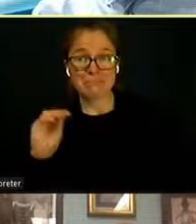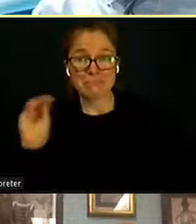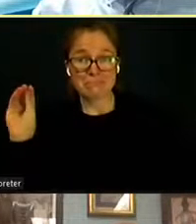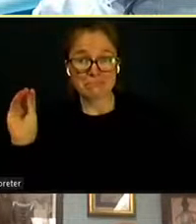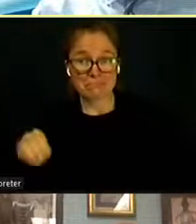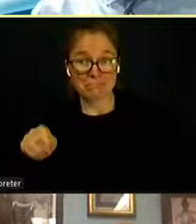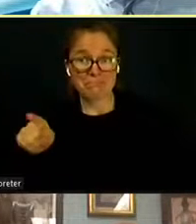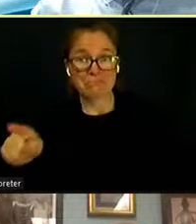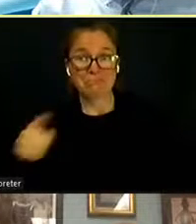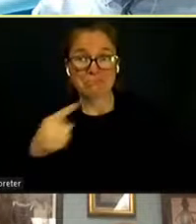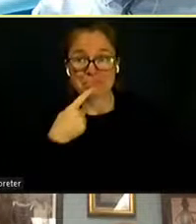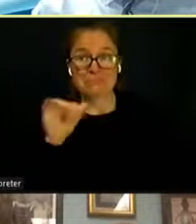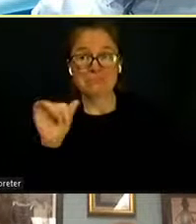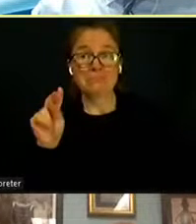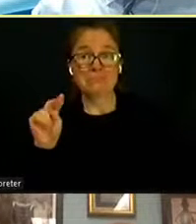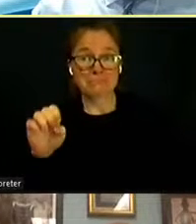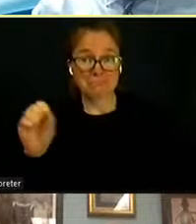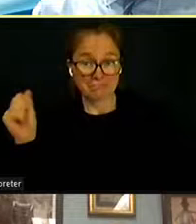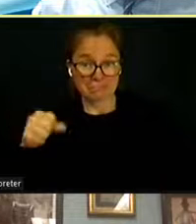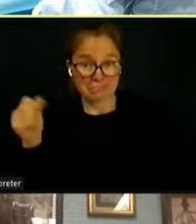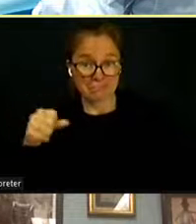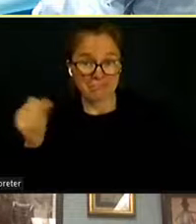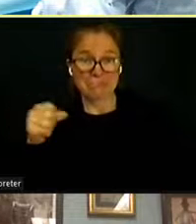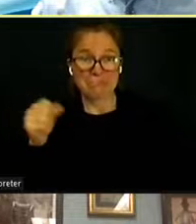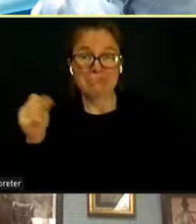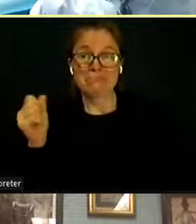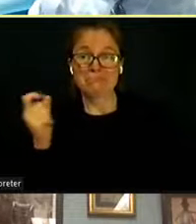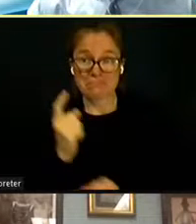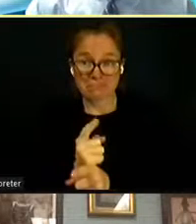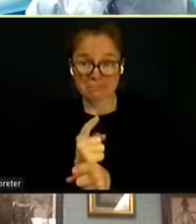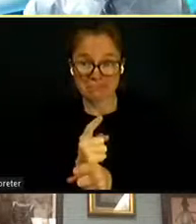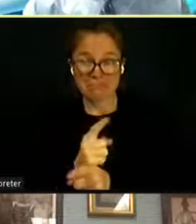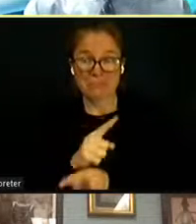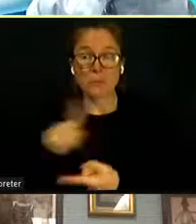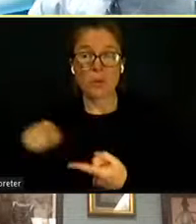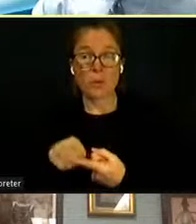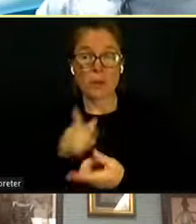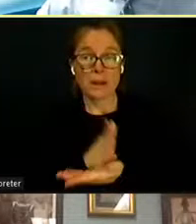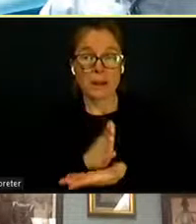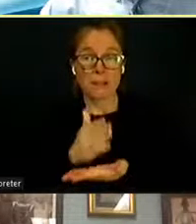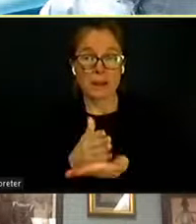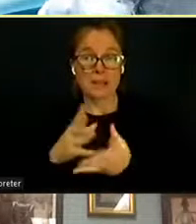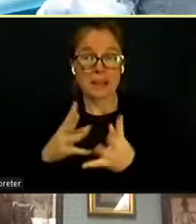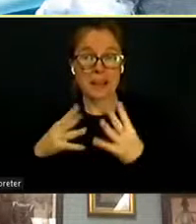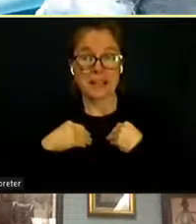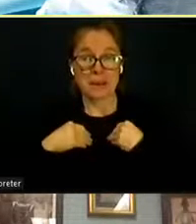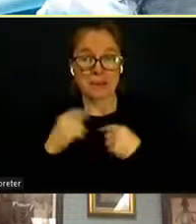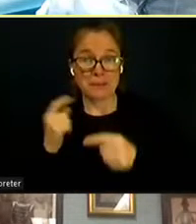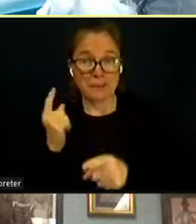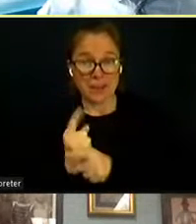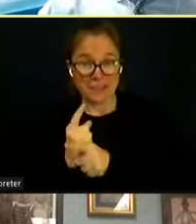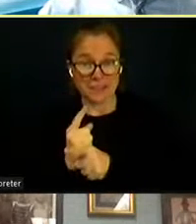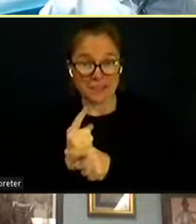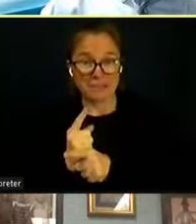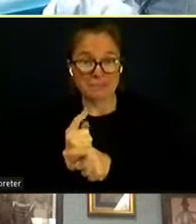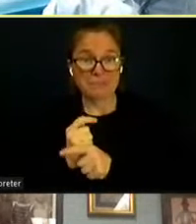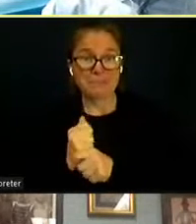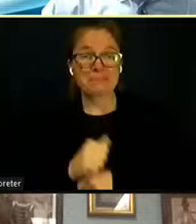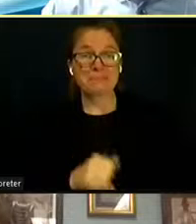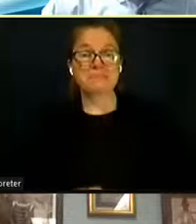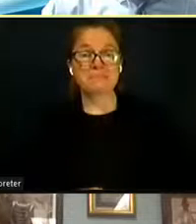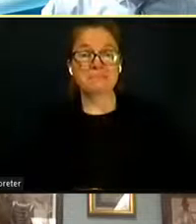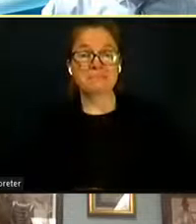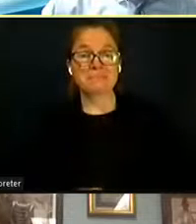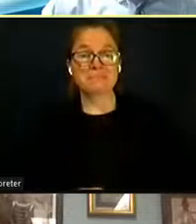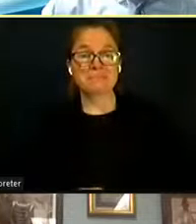audience answered June as the county's budget adoption, and that is the correct answer. The county goes through